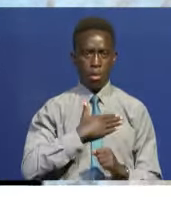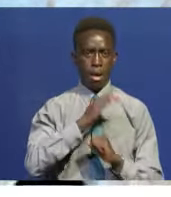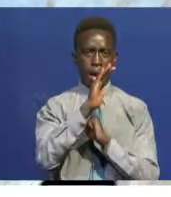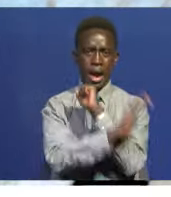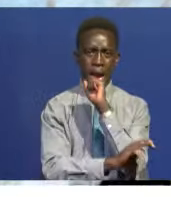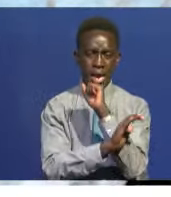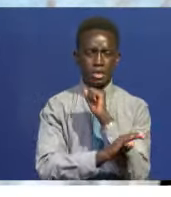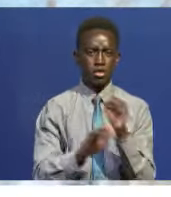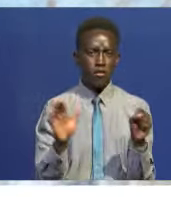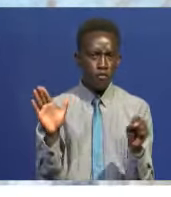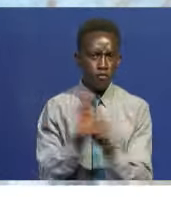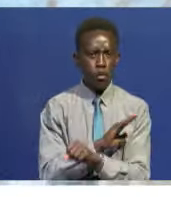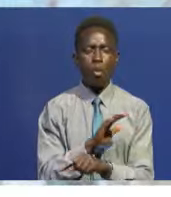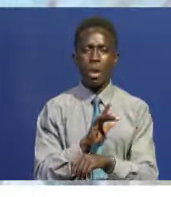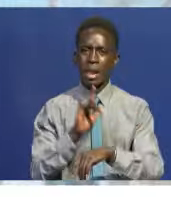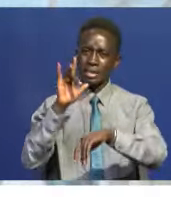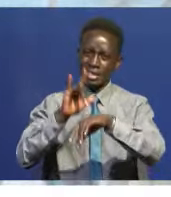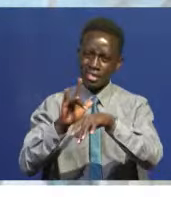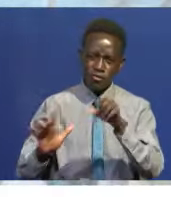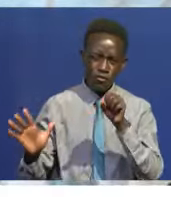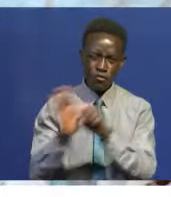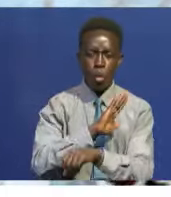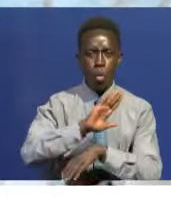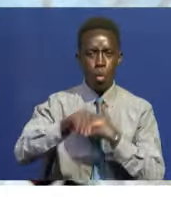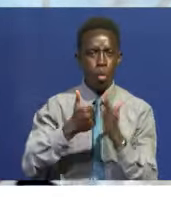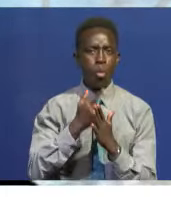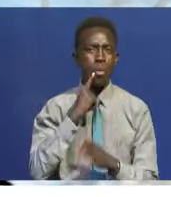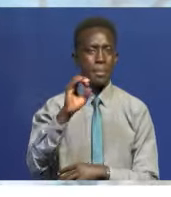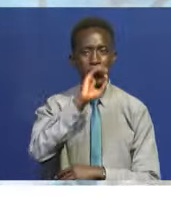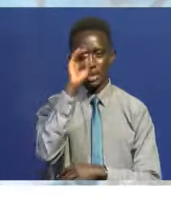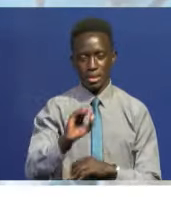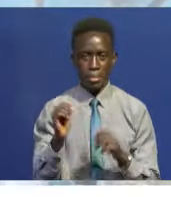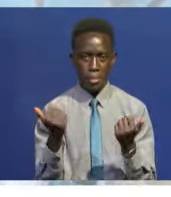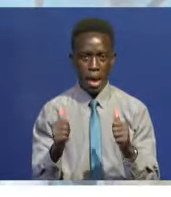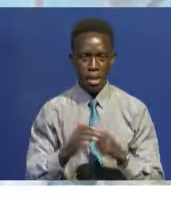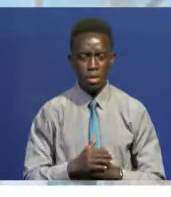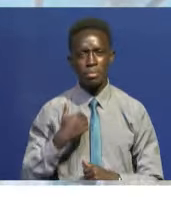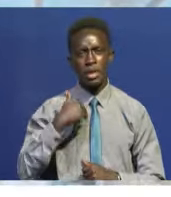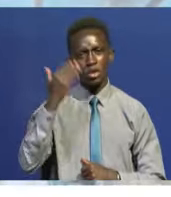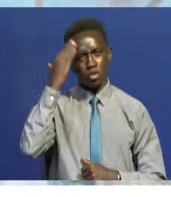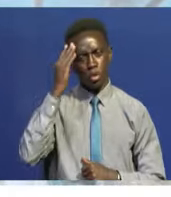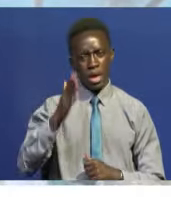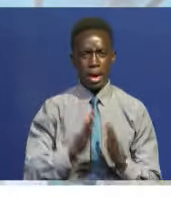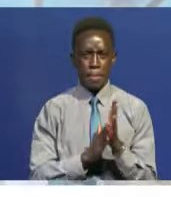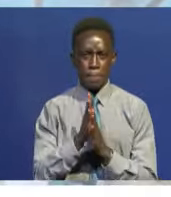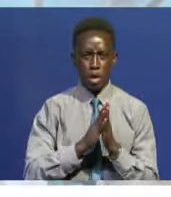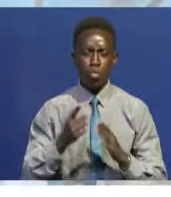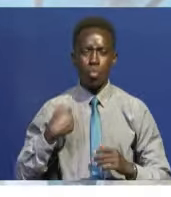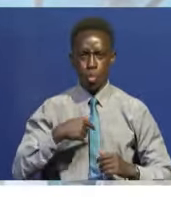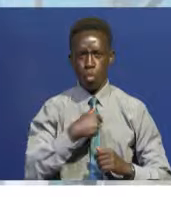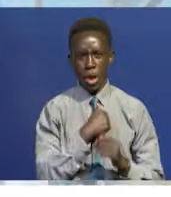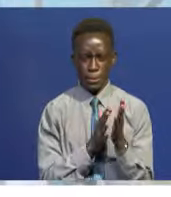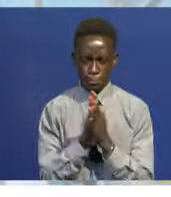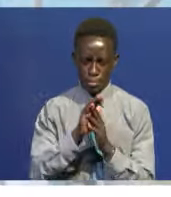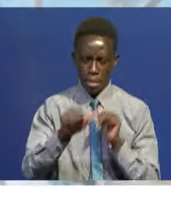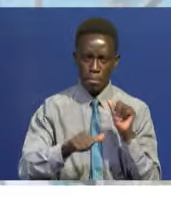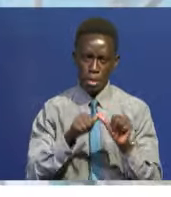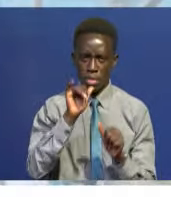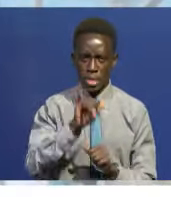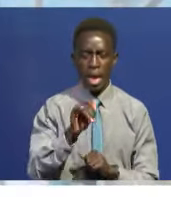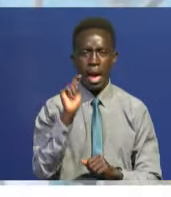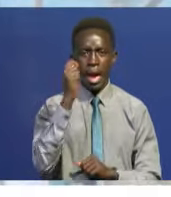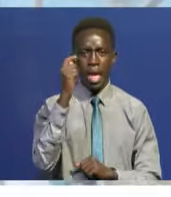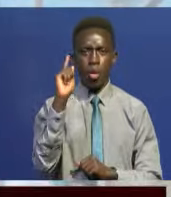tap into. Mimi najua these are things that are passionate to you. We have it in the Kenya Kwanza manifesto, and we